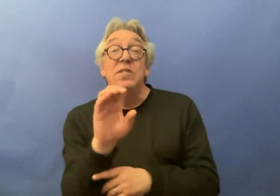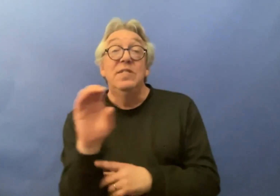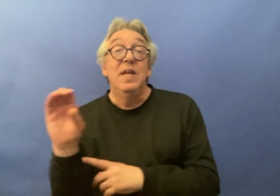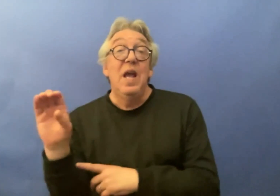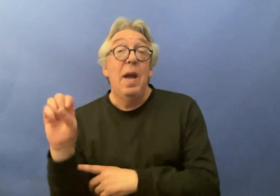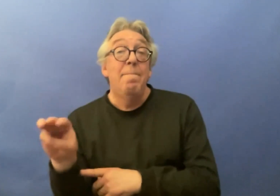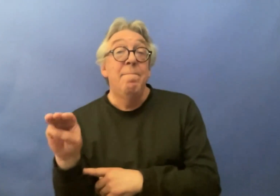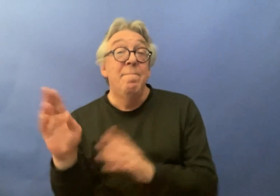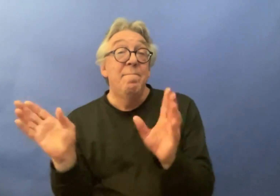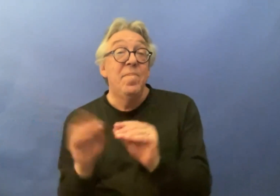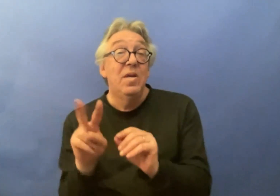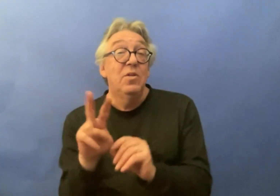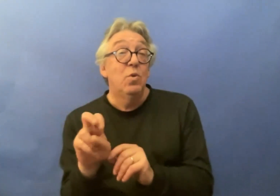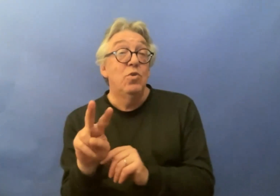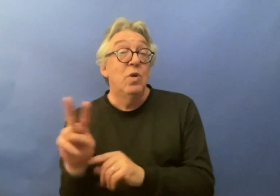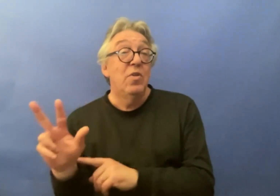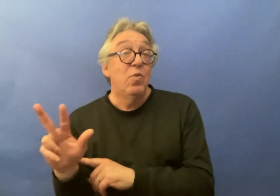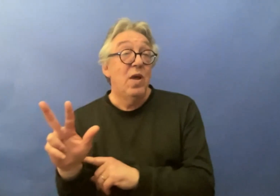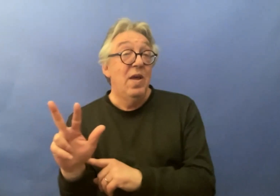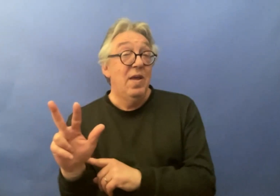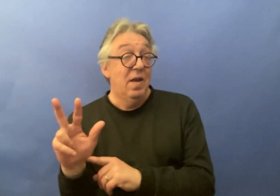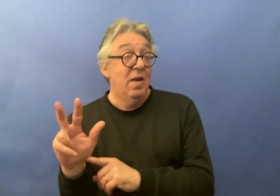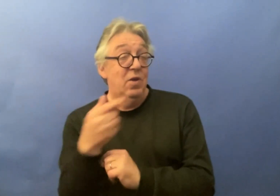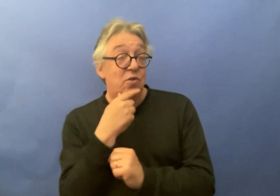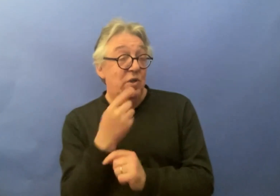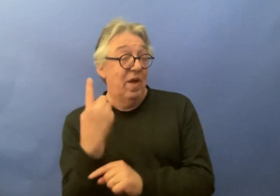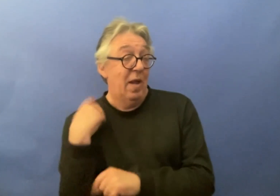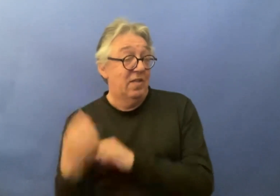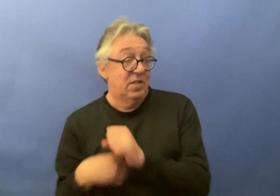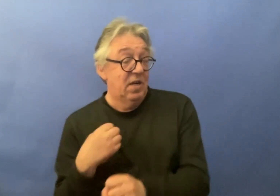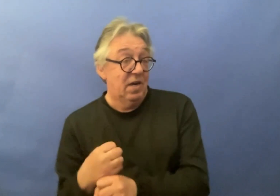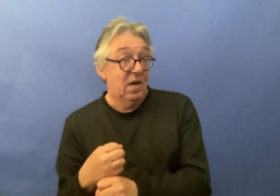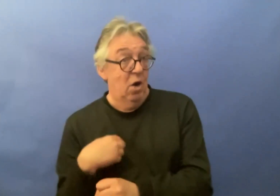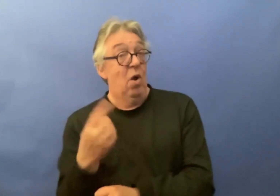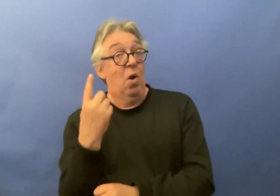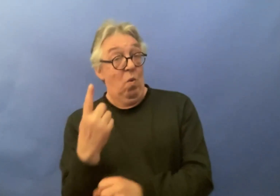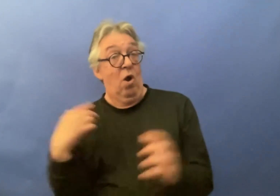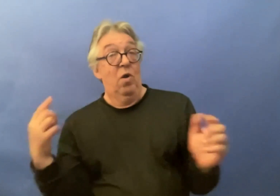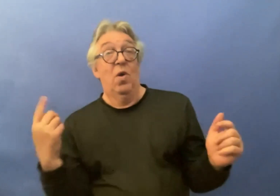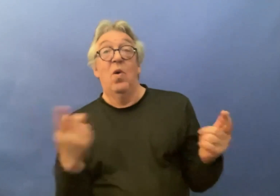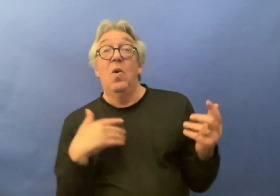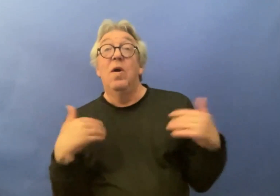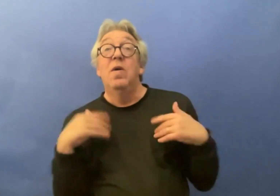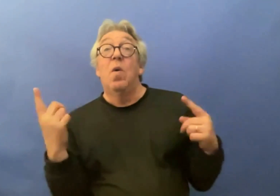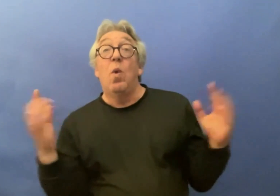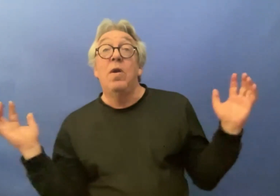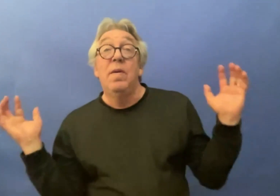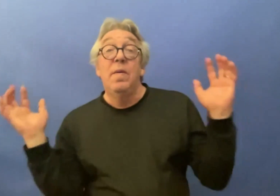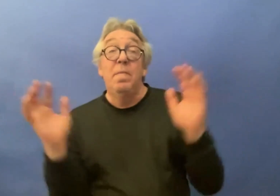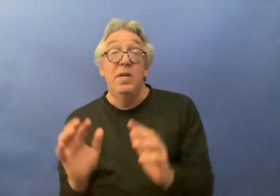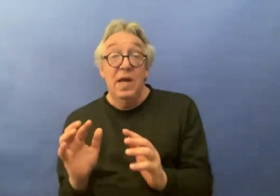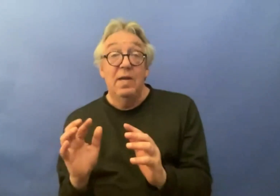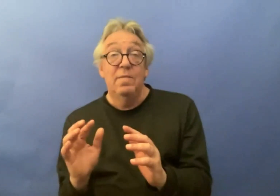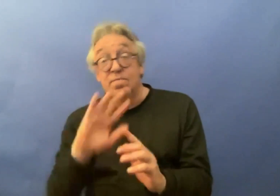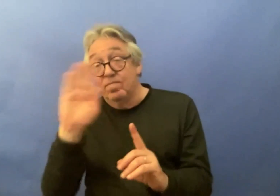in 2023 in Geneva last year. We had a session that focused specifically